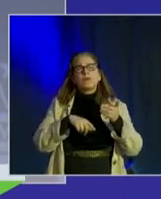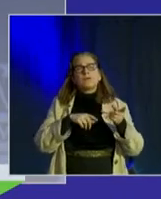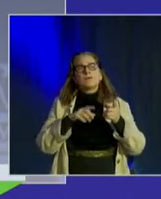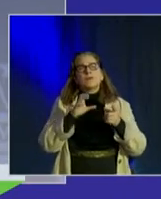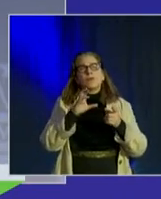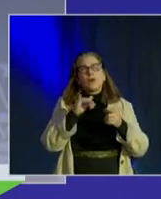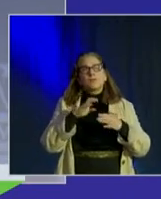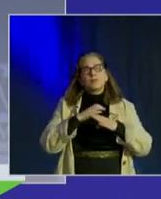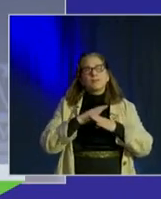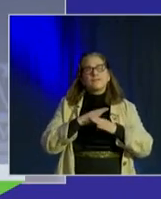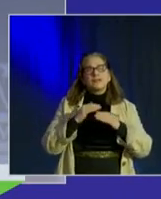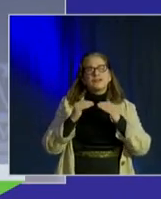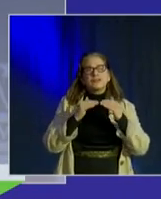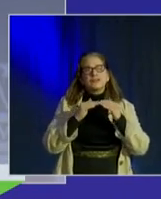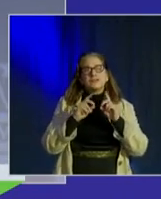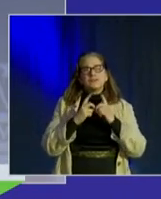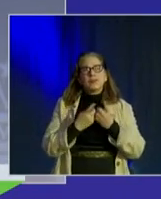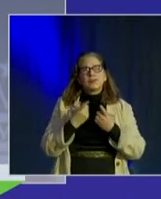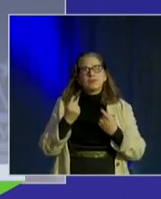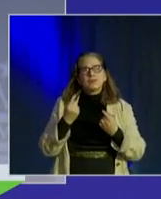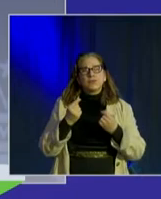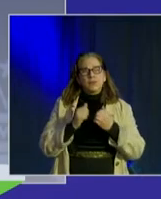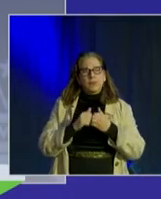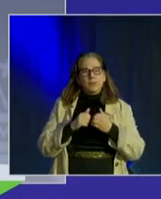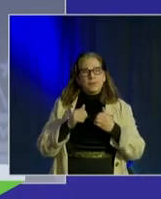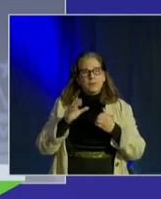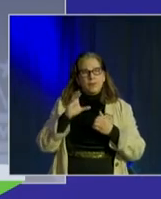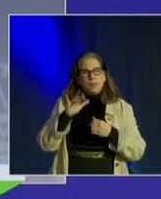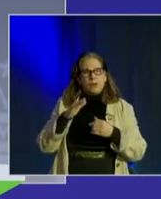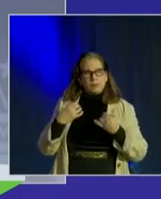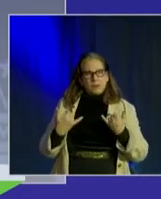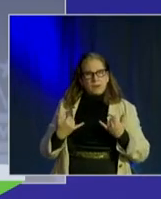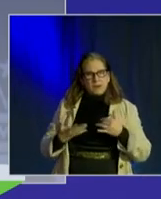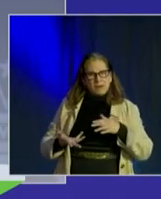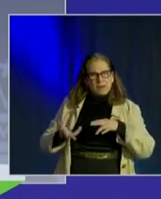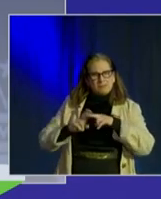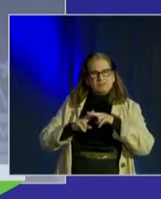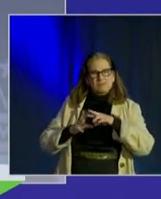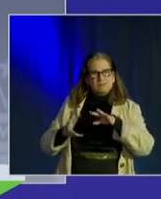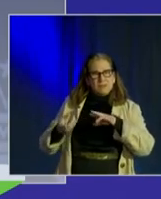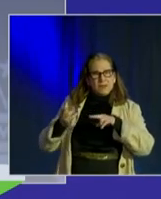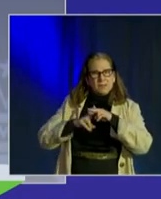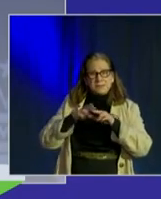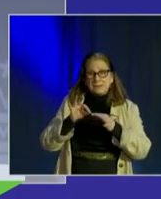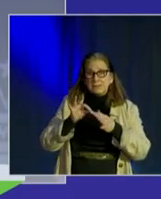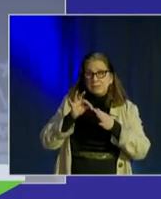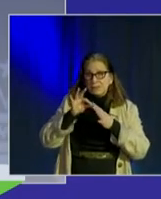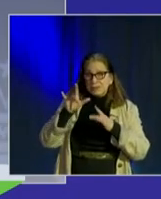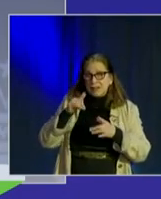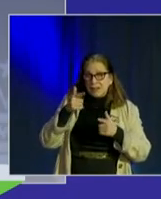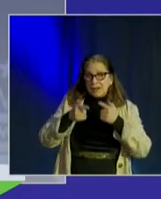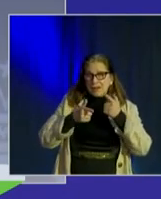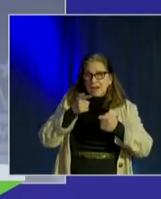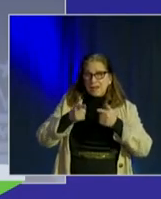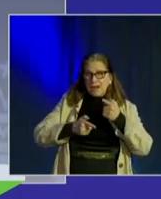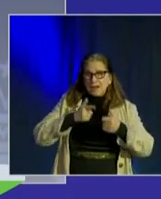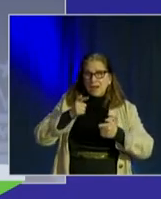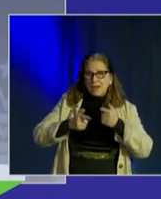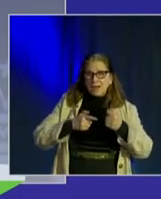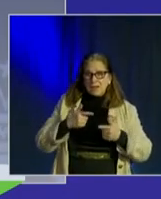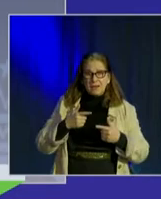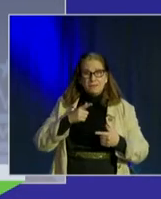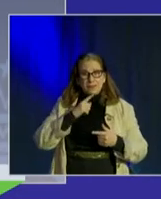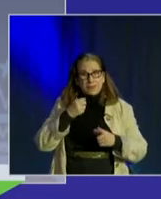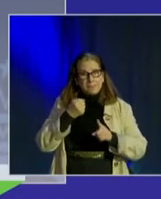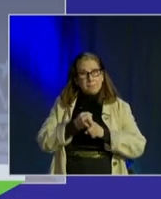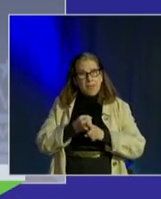increasing level of gun violence, because it does impact, obviously, residents, but also the economic